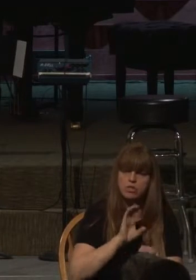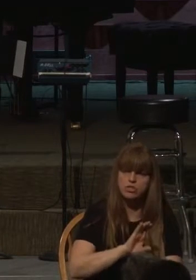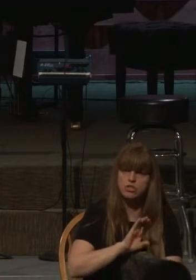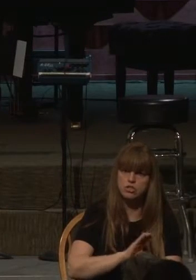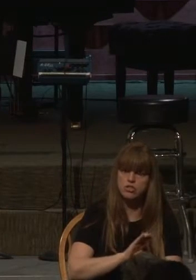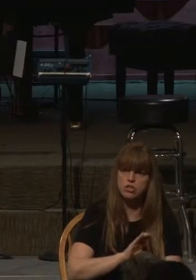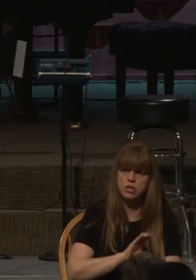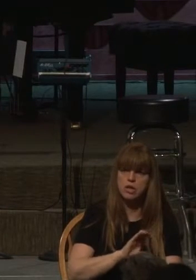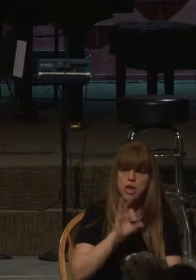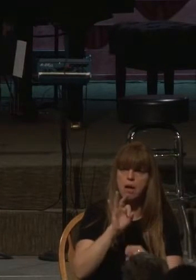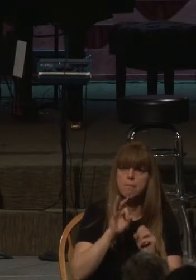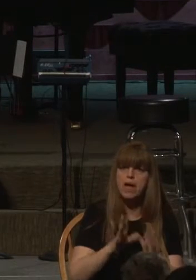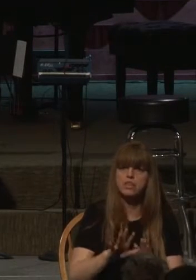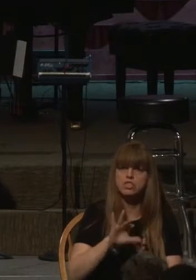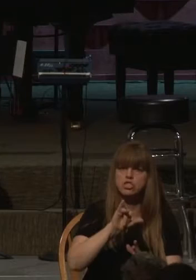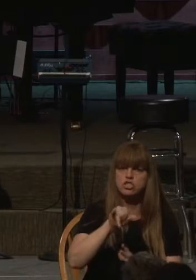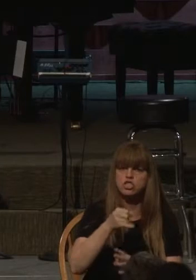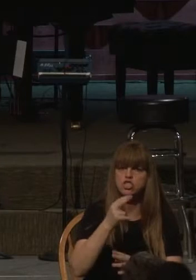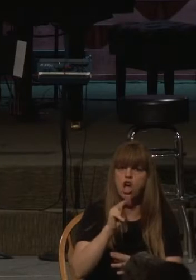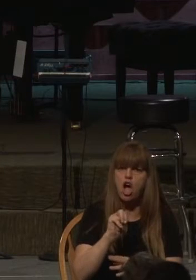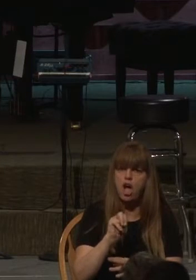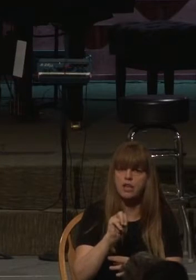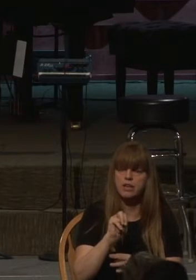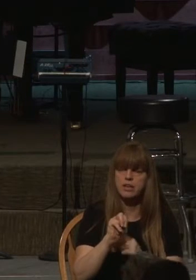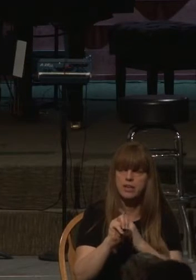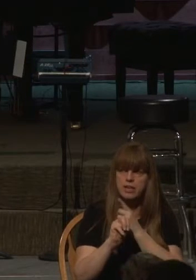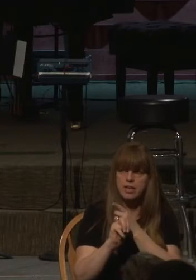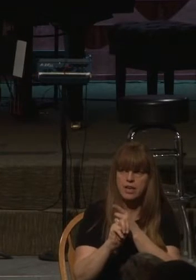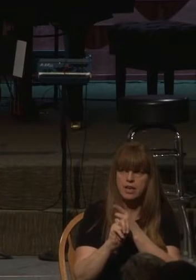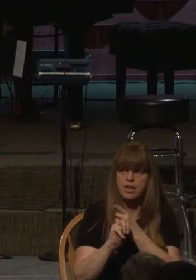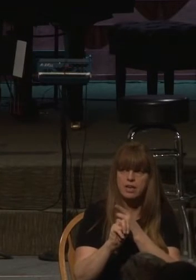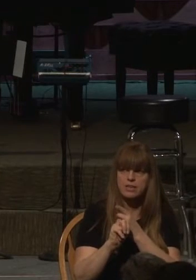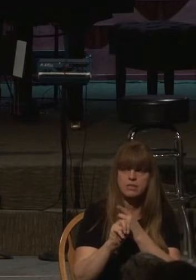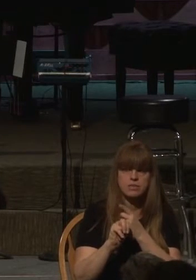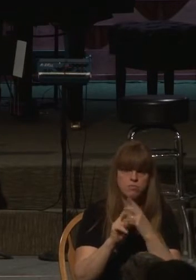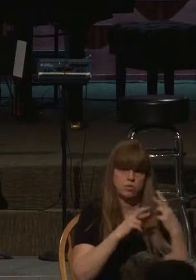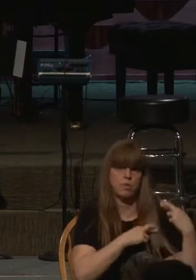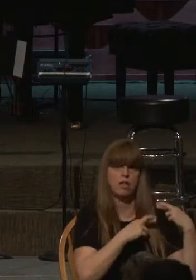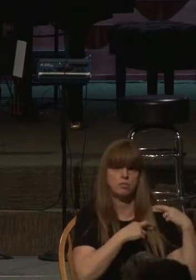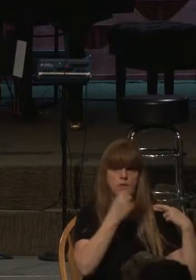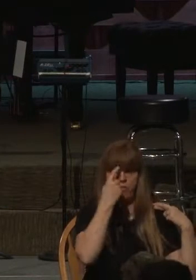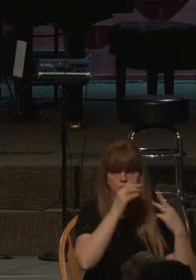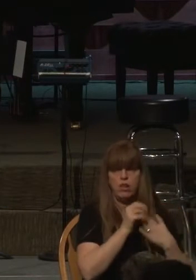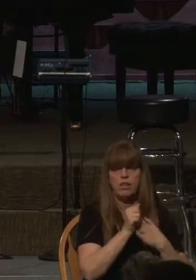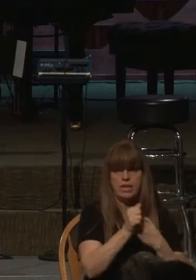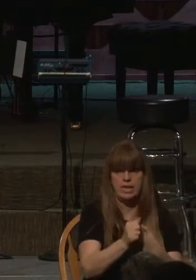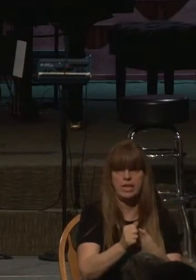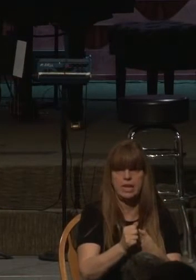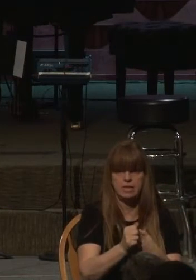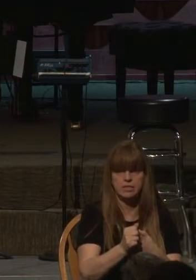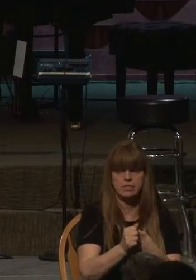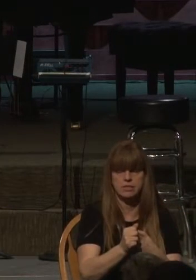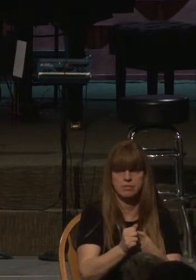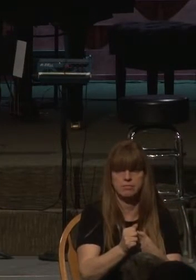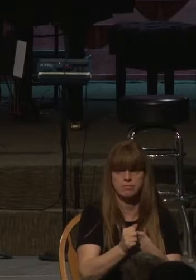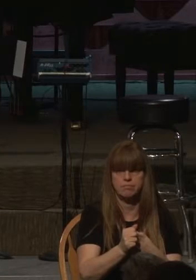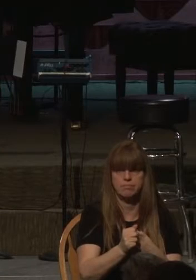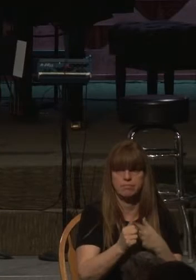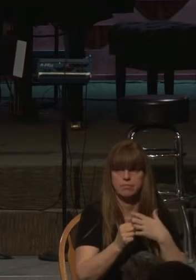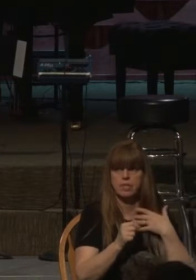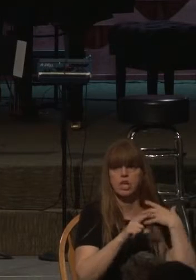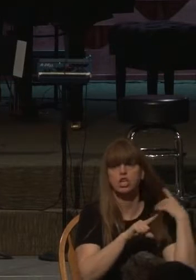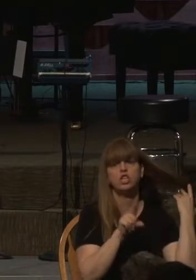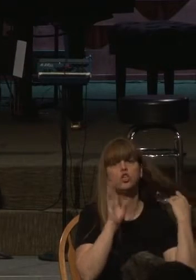Pastor John Calvig is one on staff who has been tasked to lead us in that realm. You will